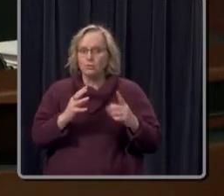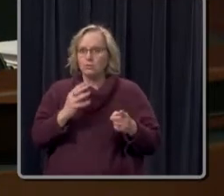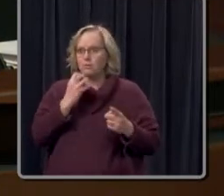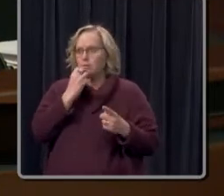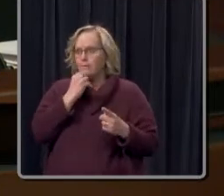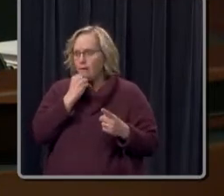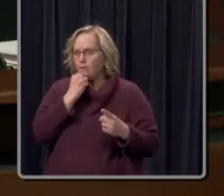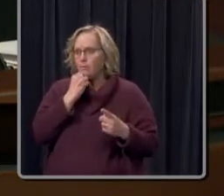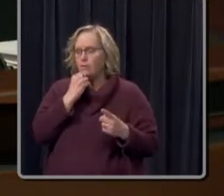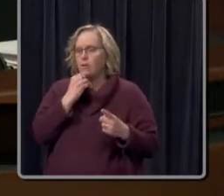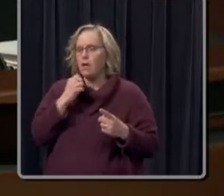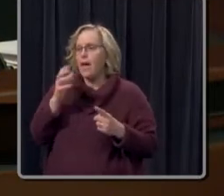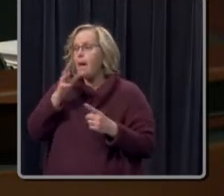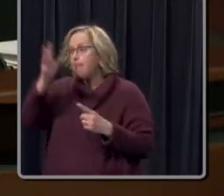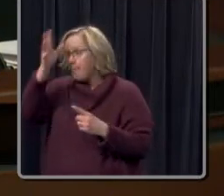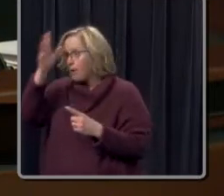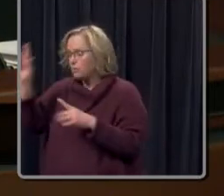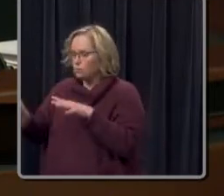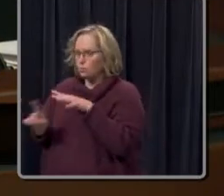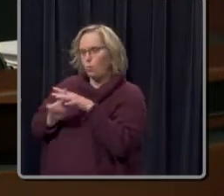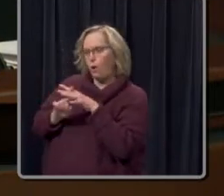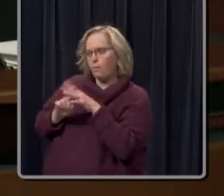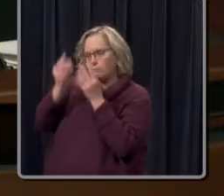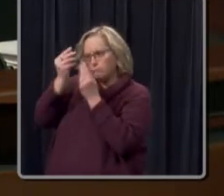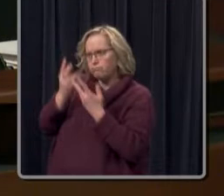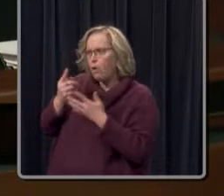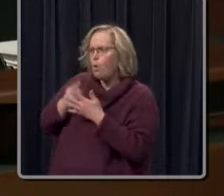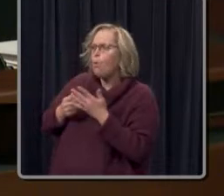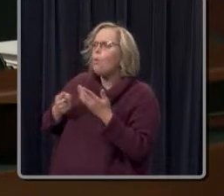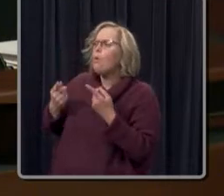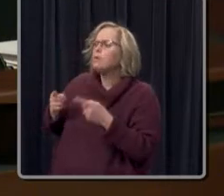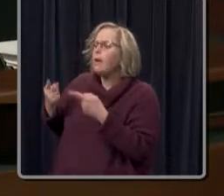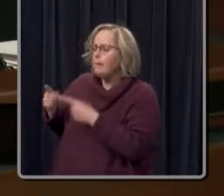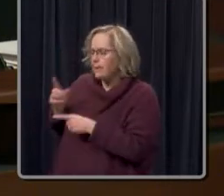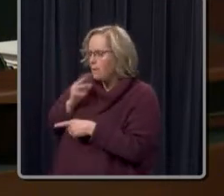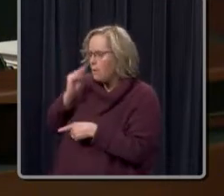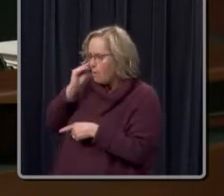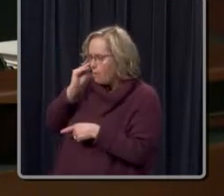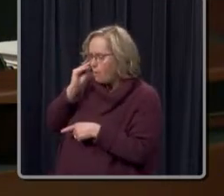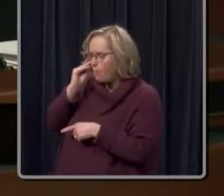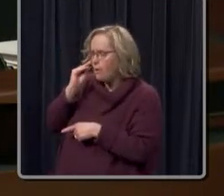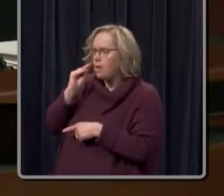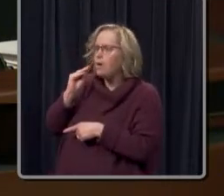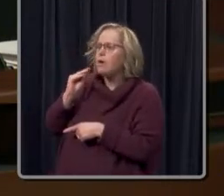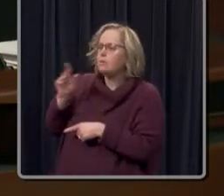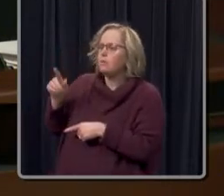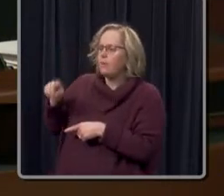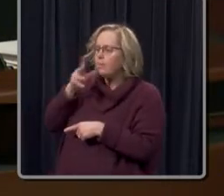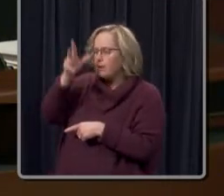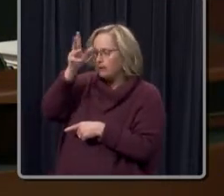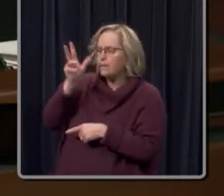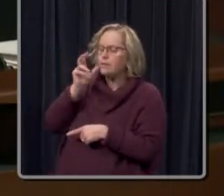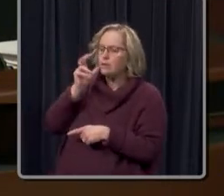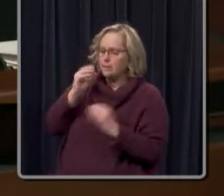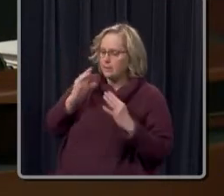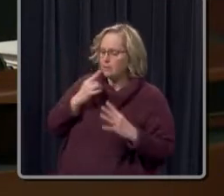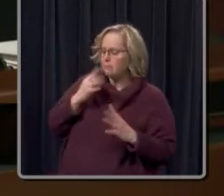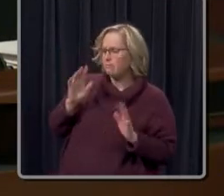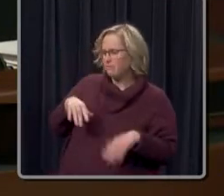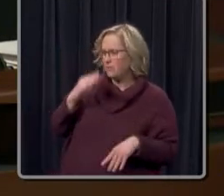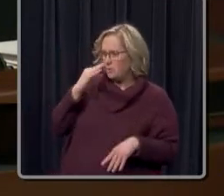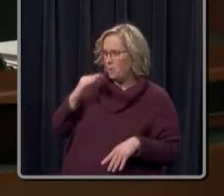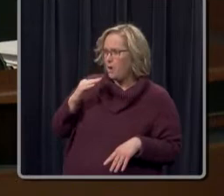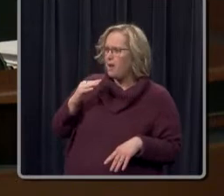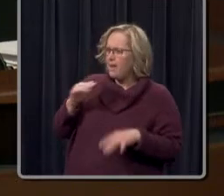and showing up and sharing what's going on at home, and so that they could hear teachers saying, it takes 45 minutes to do